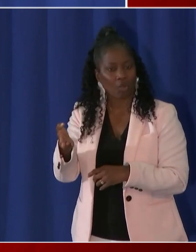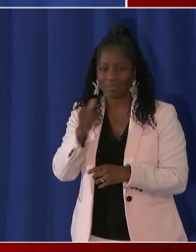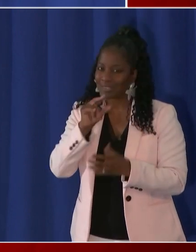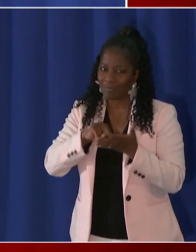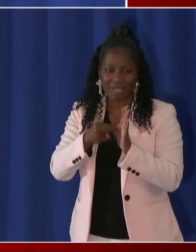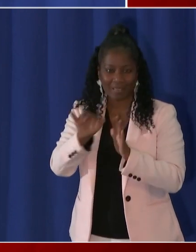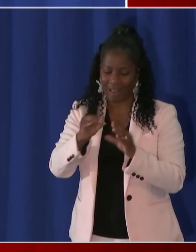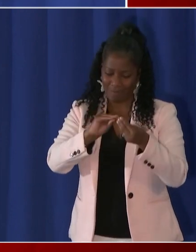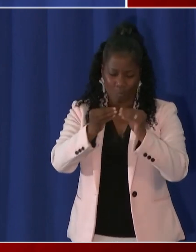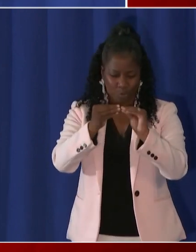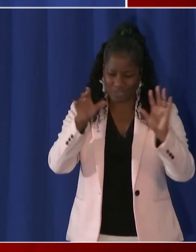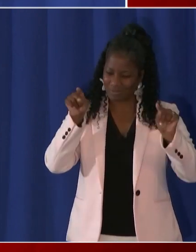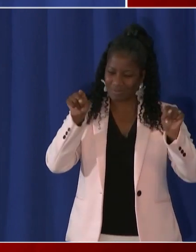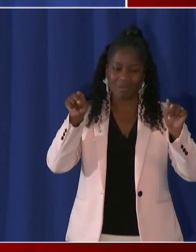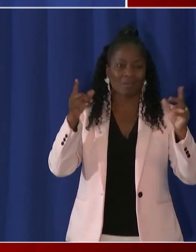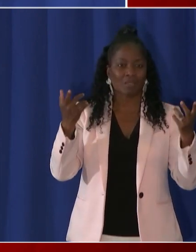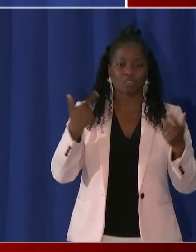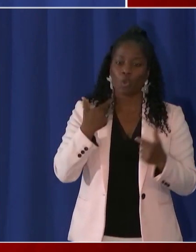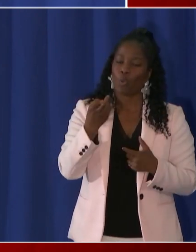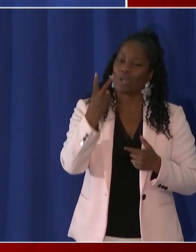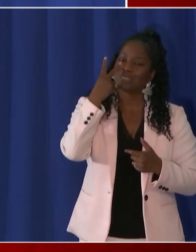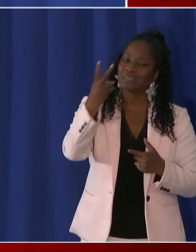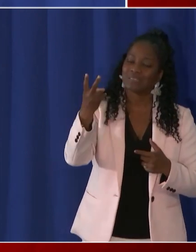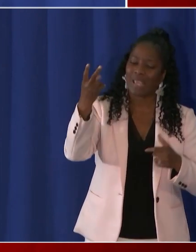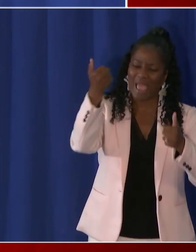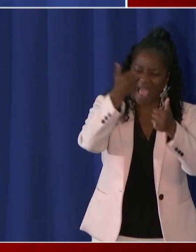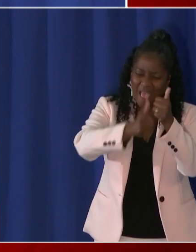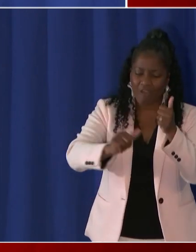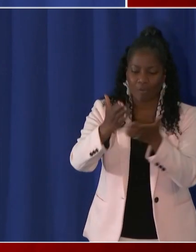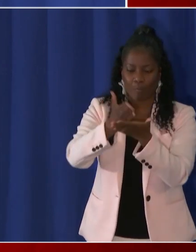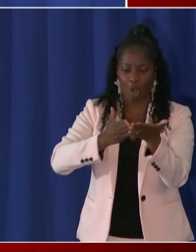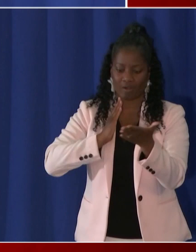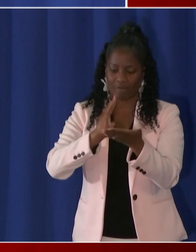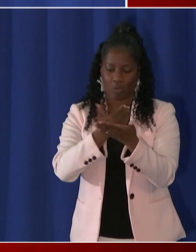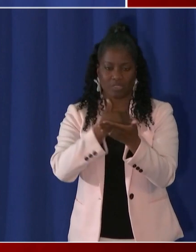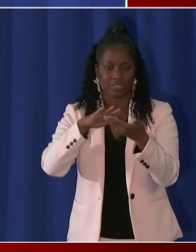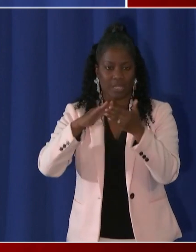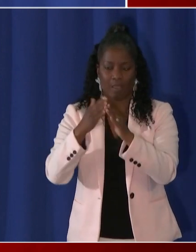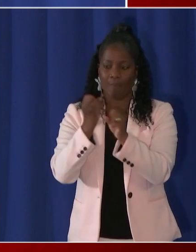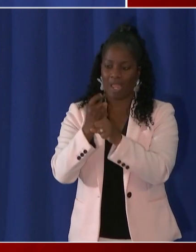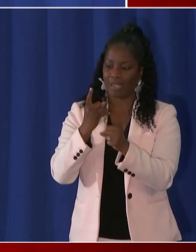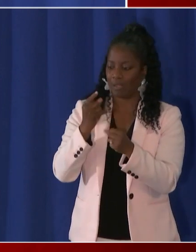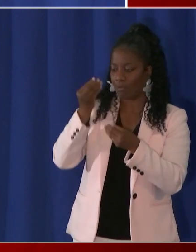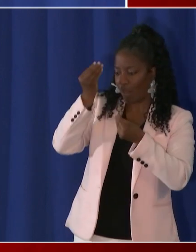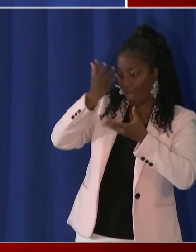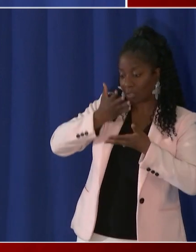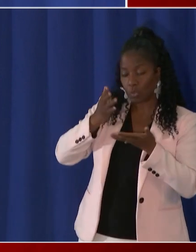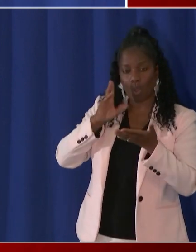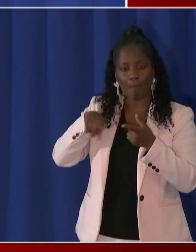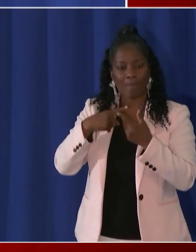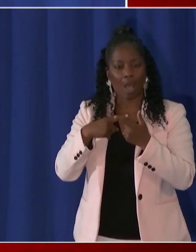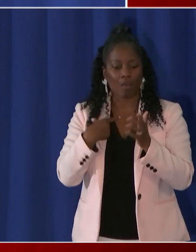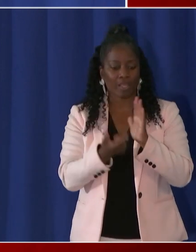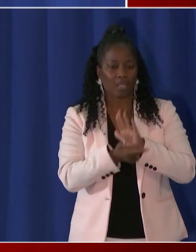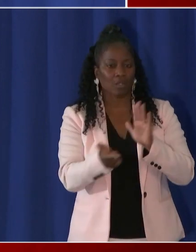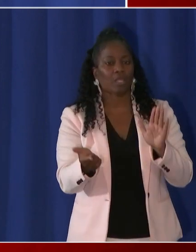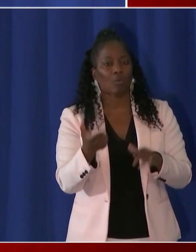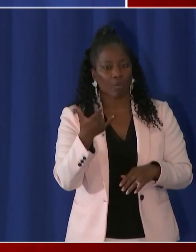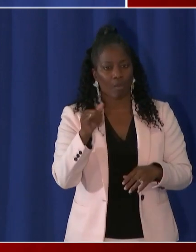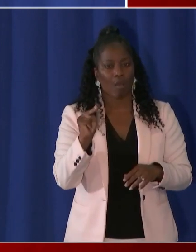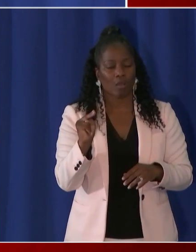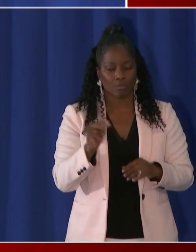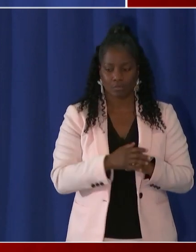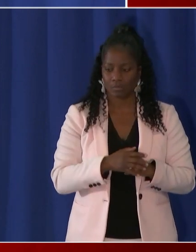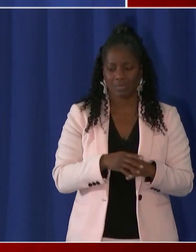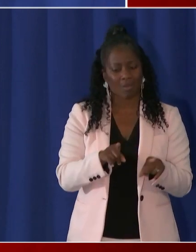want to see in every part of the city people making us aware of illegal guns. And we